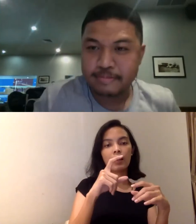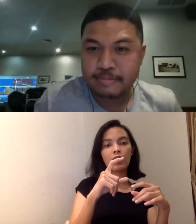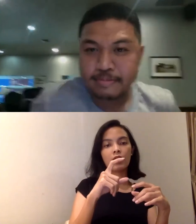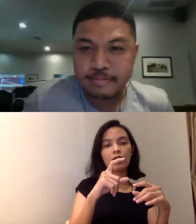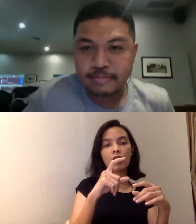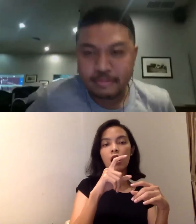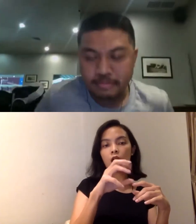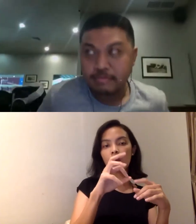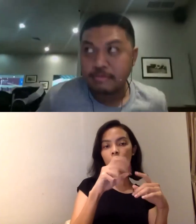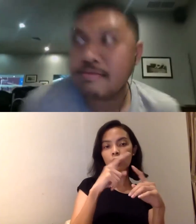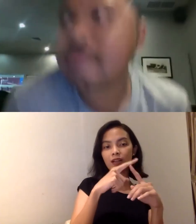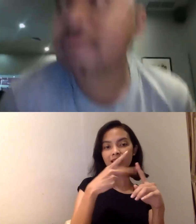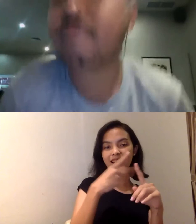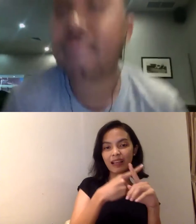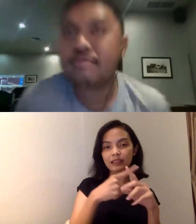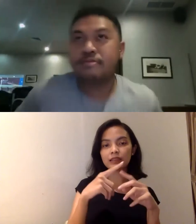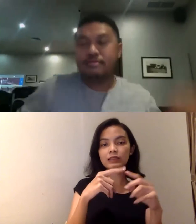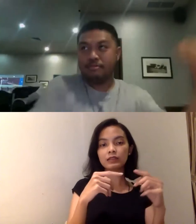our emotion